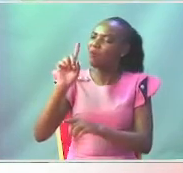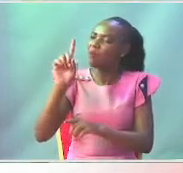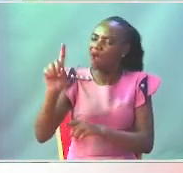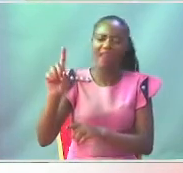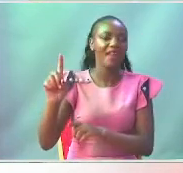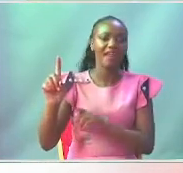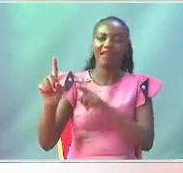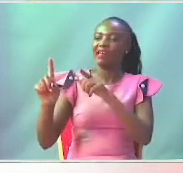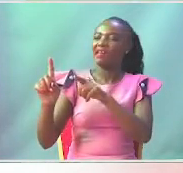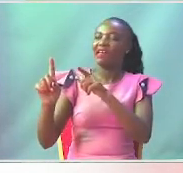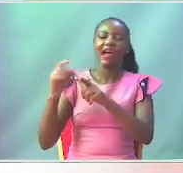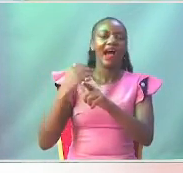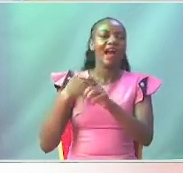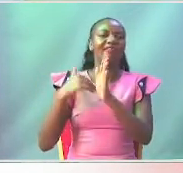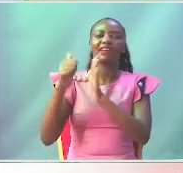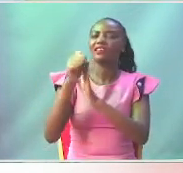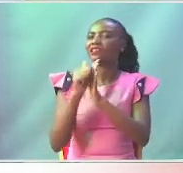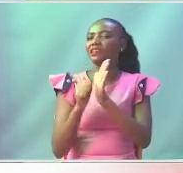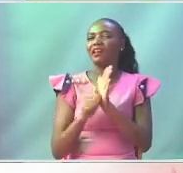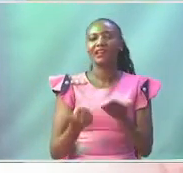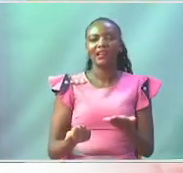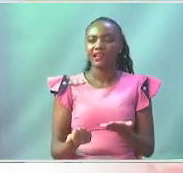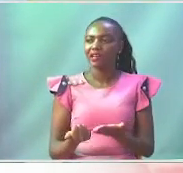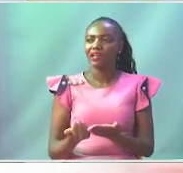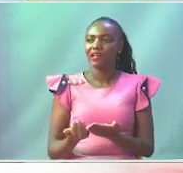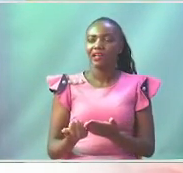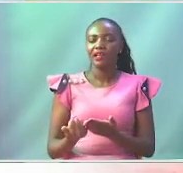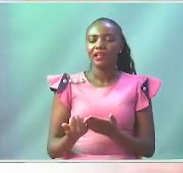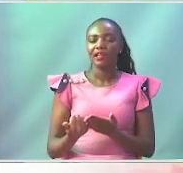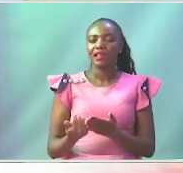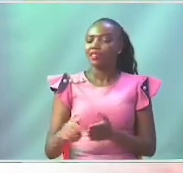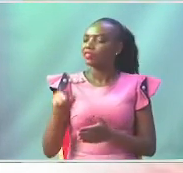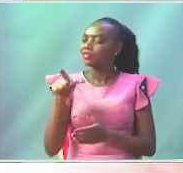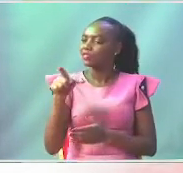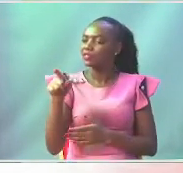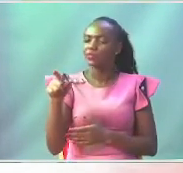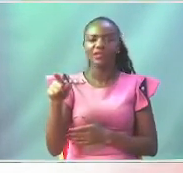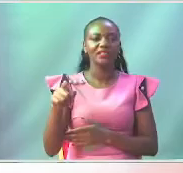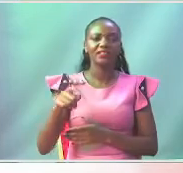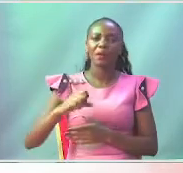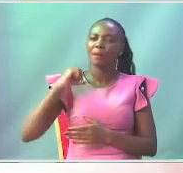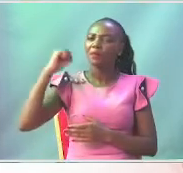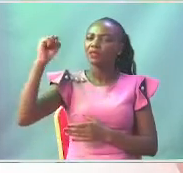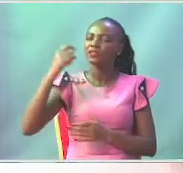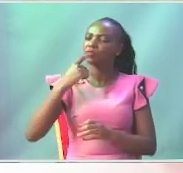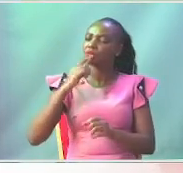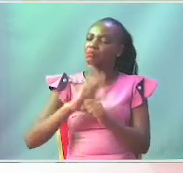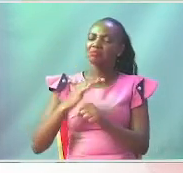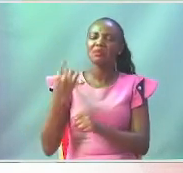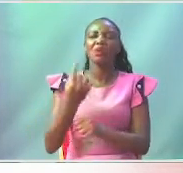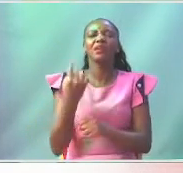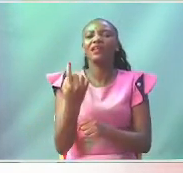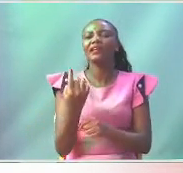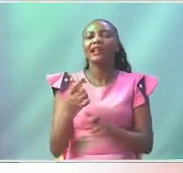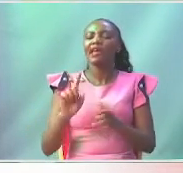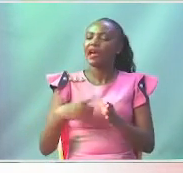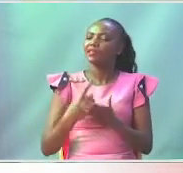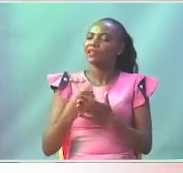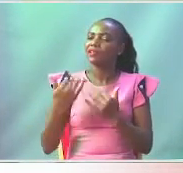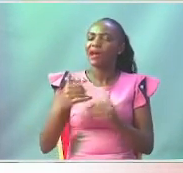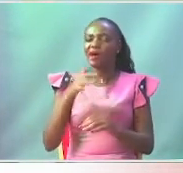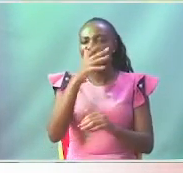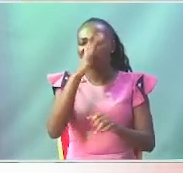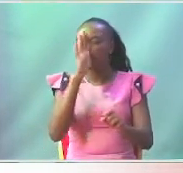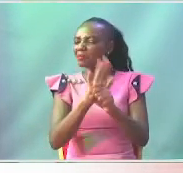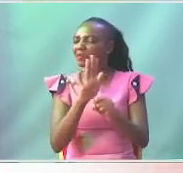stand for anything. This is tantamount to political promiscuity, and is now very high in a very, very